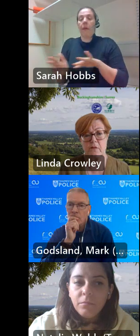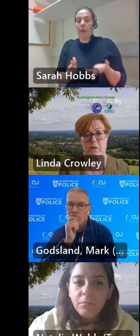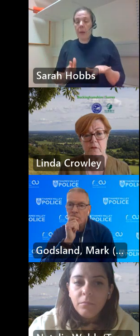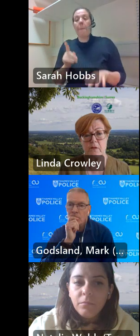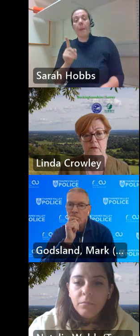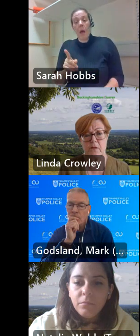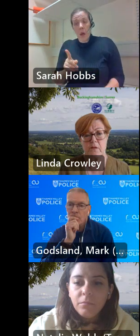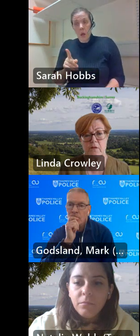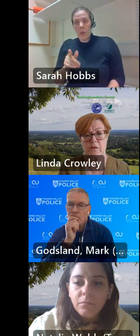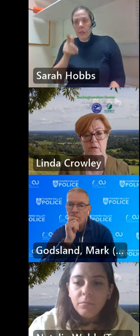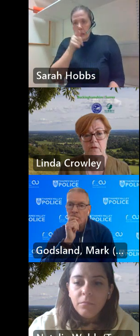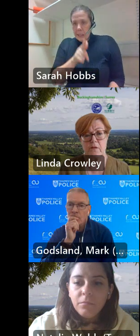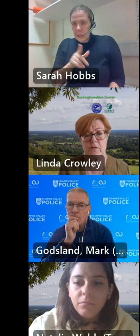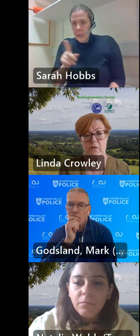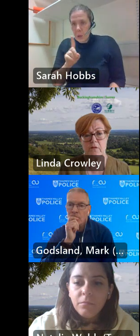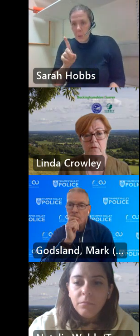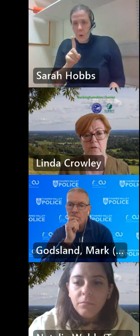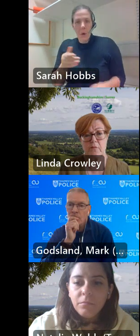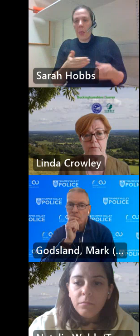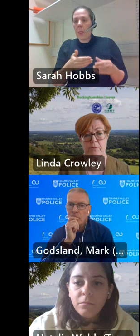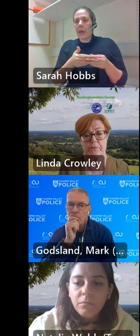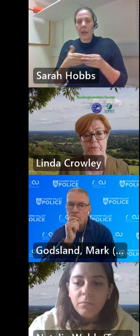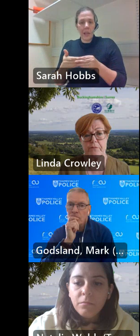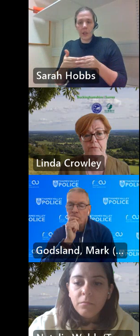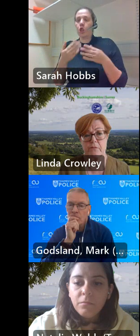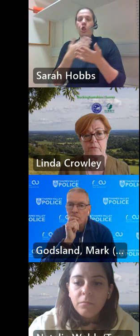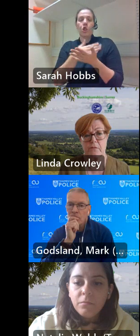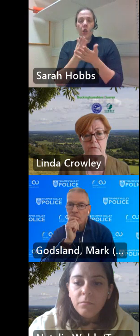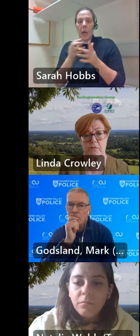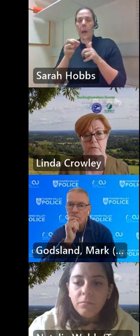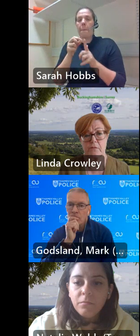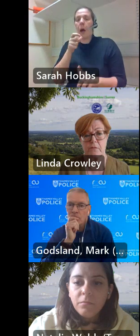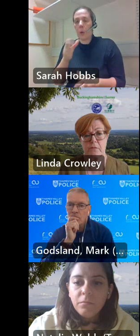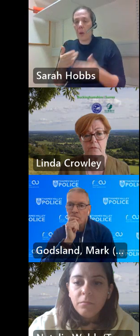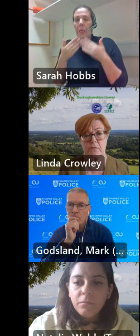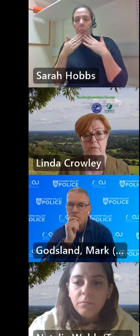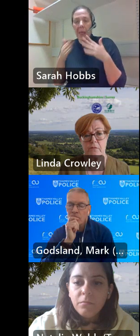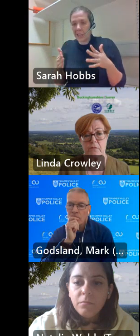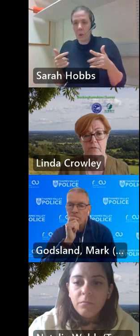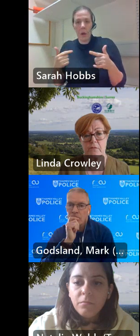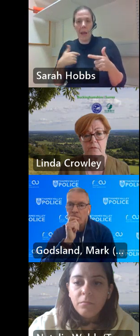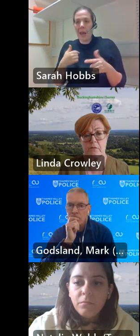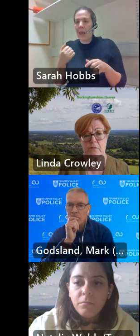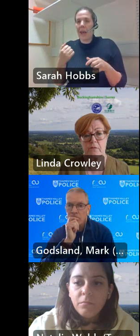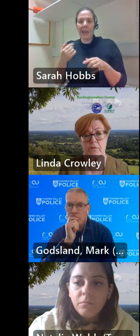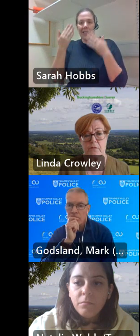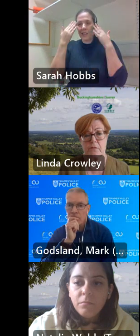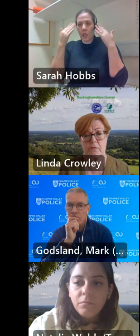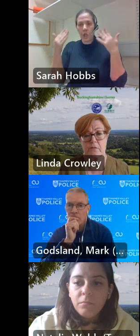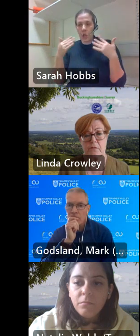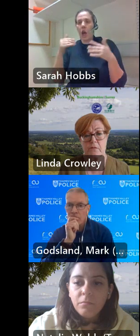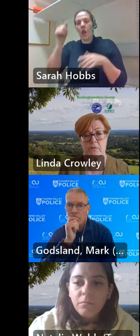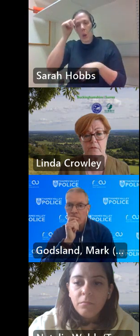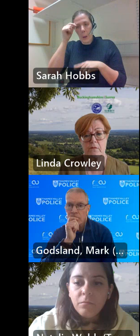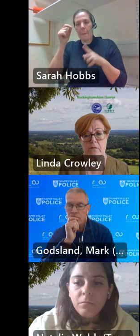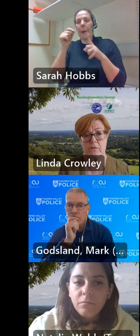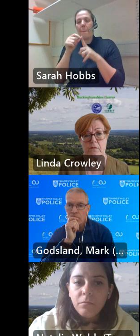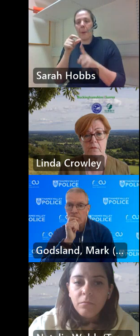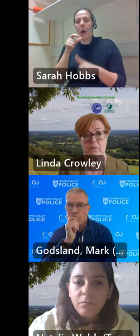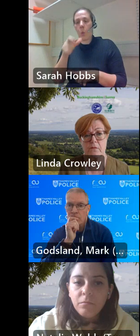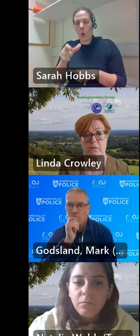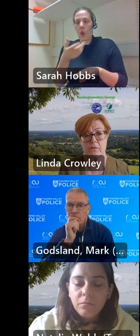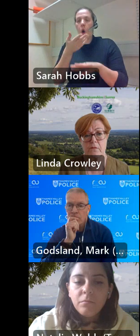fortunately, this guidance isn't there. Don't share your passwords with anyone. Thankfully, I did know the passcode to get onto my husband's